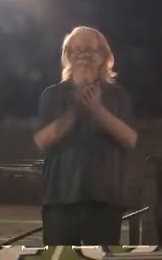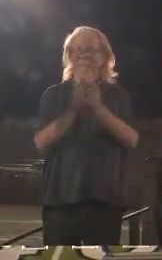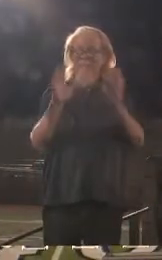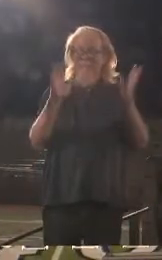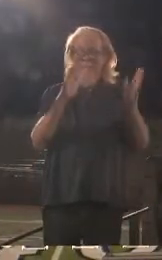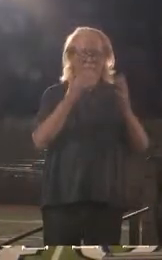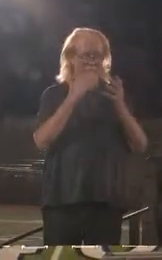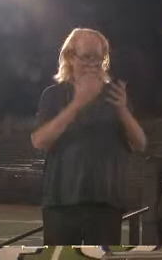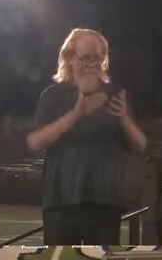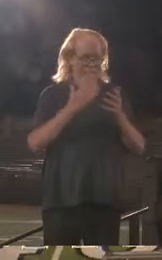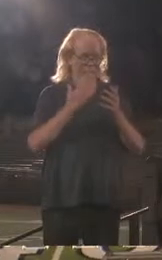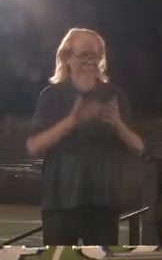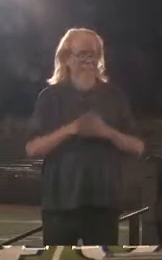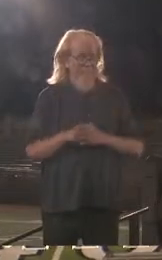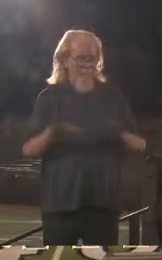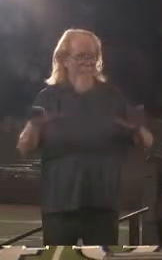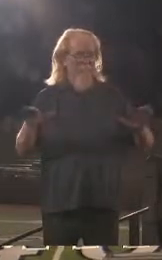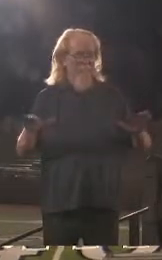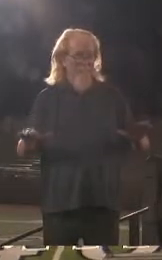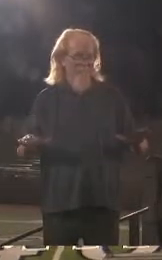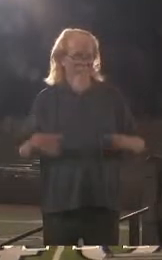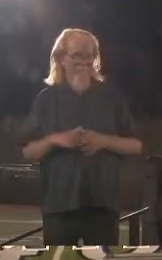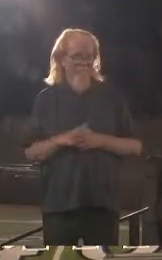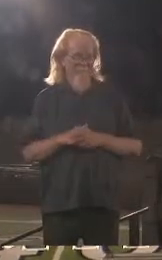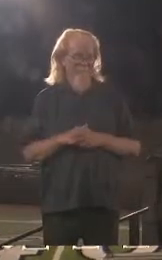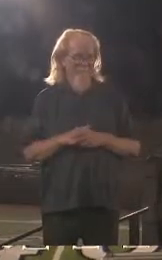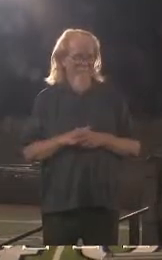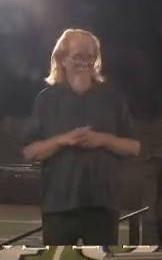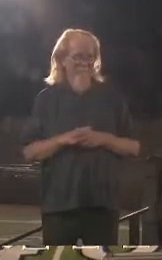Thank you. Please be seated.